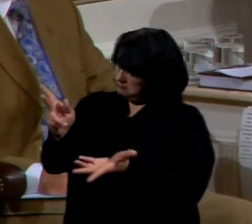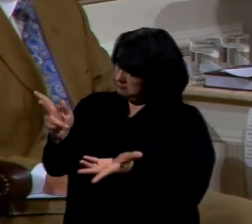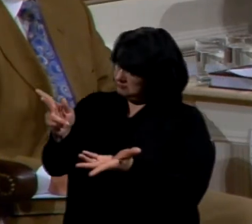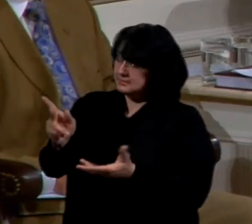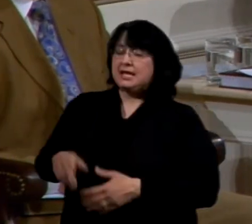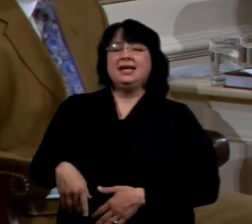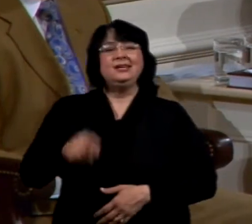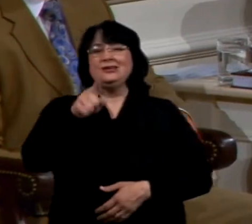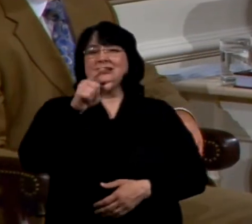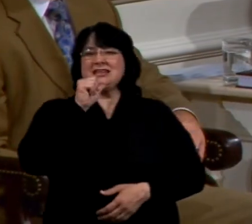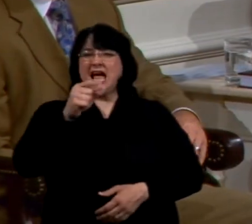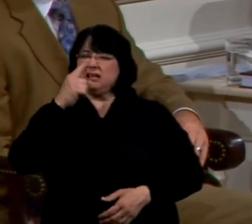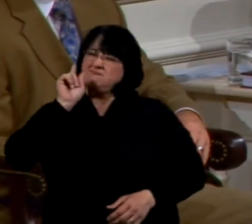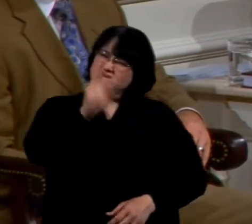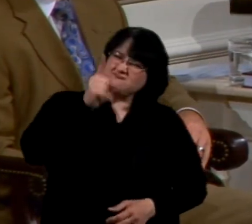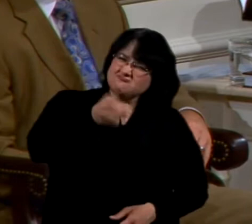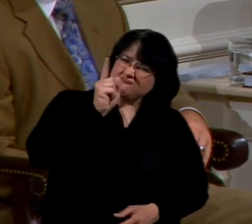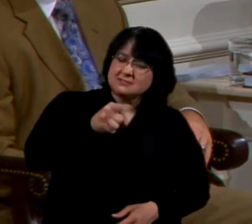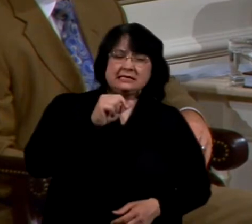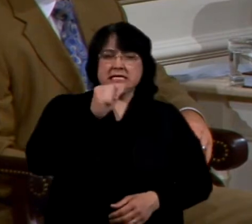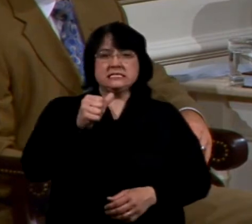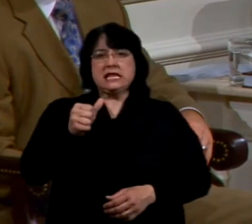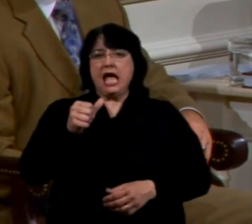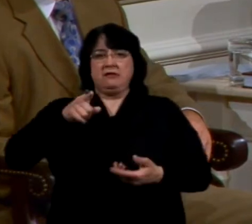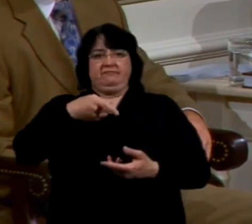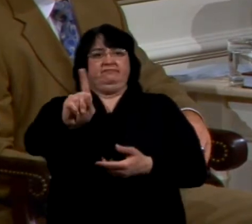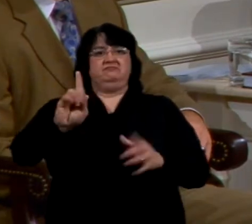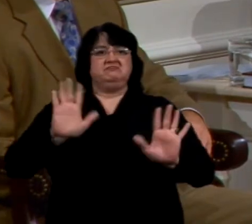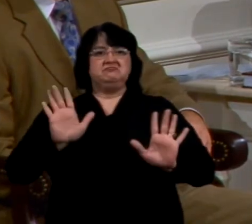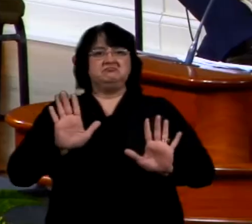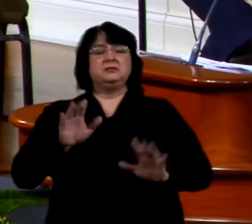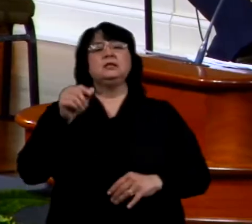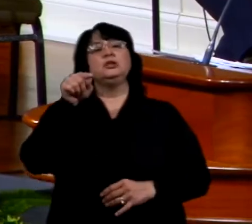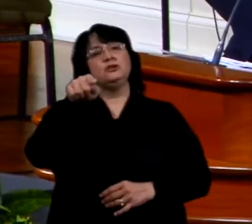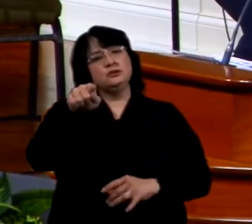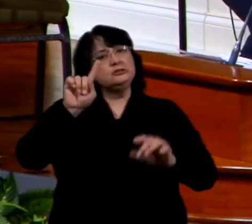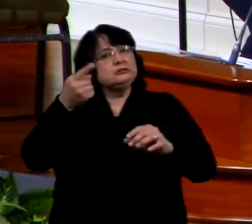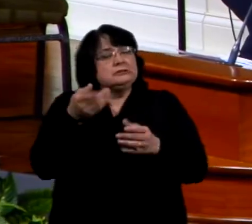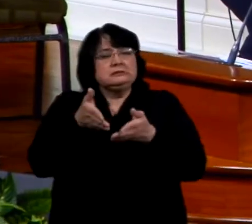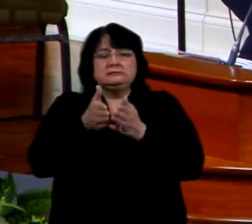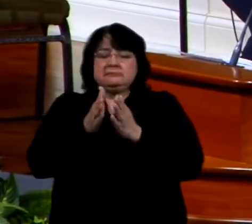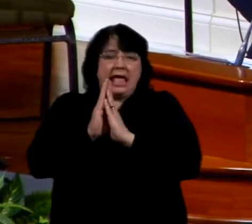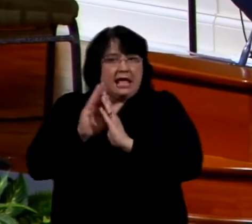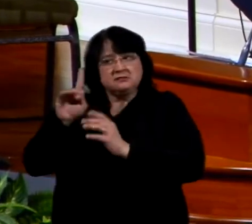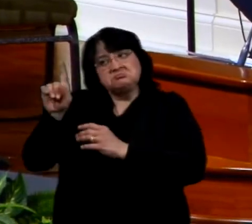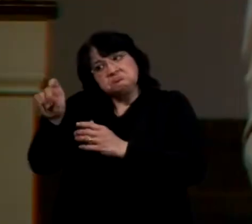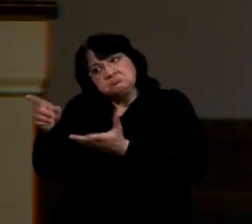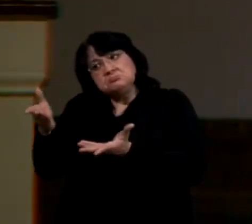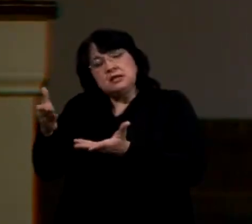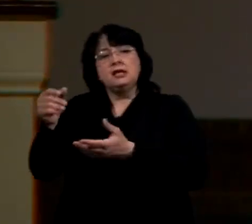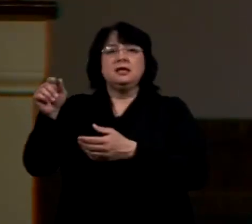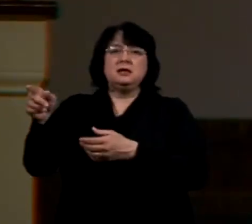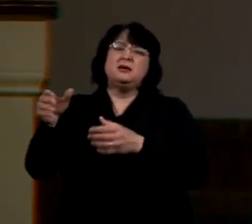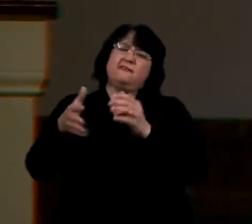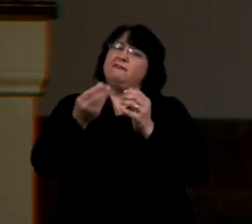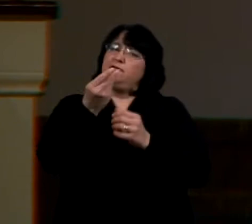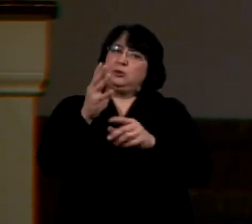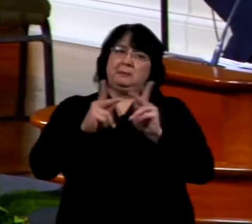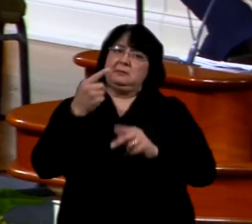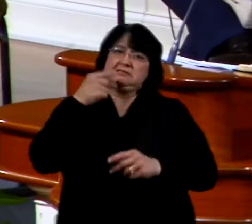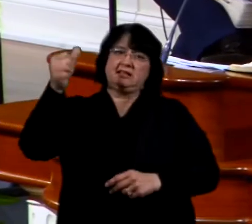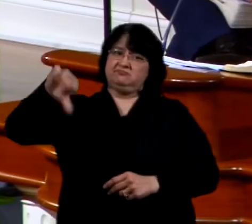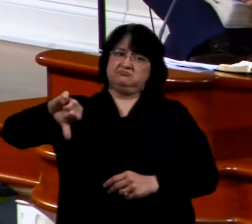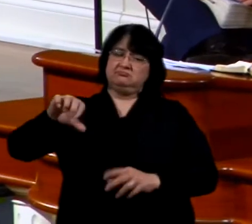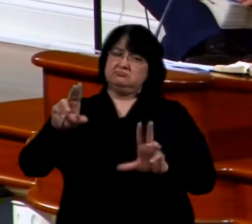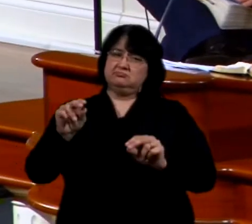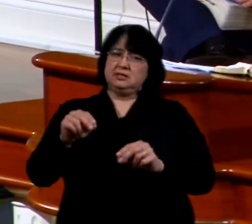not being dictatorial. I'm not being unobtrusive. I'm asking. Very few people will ever turn you down. Your Bible's open.